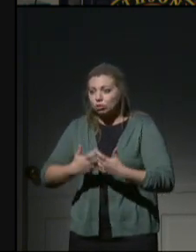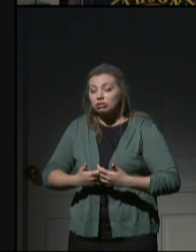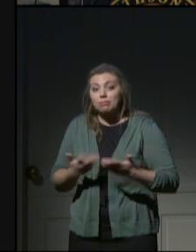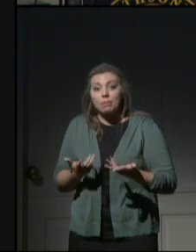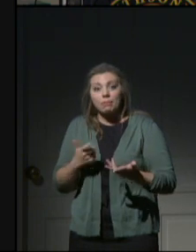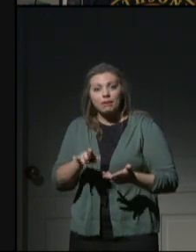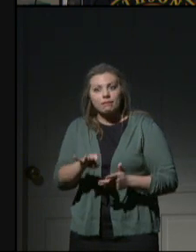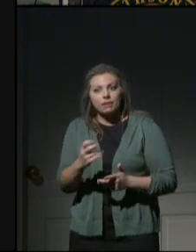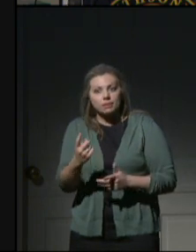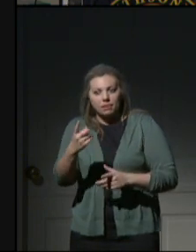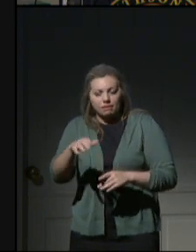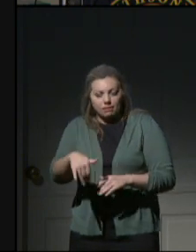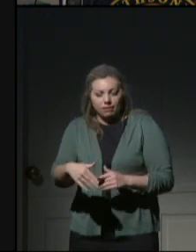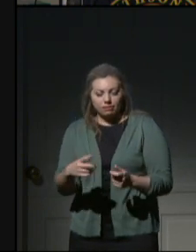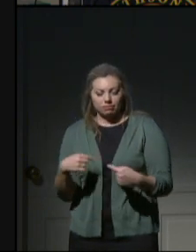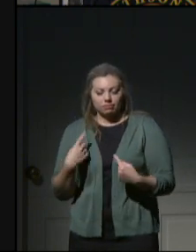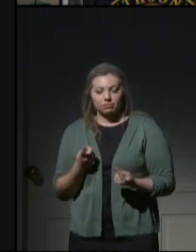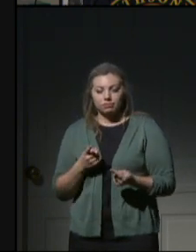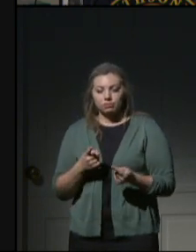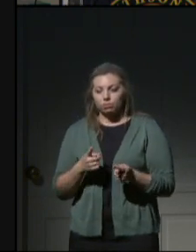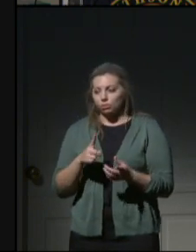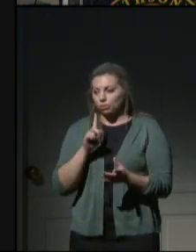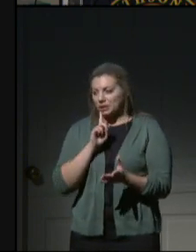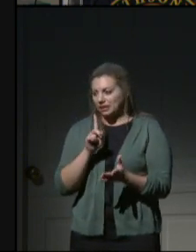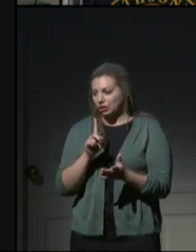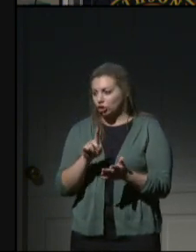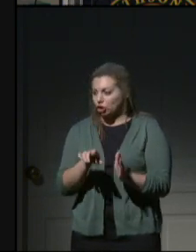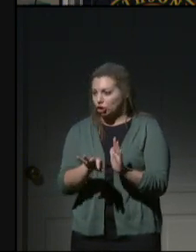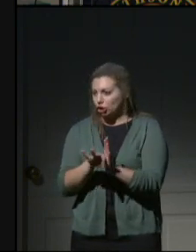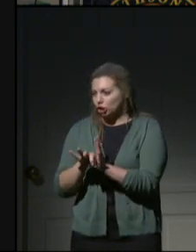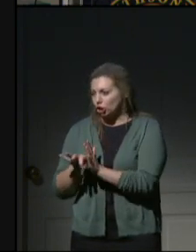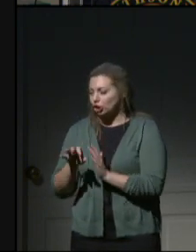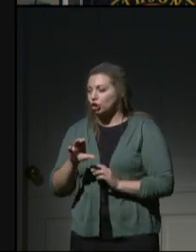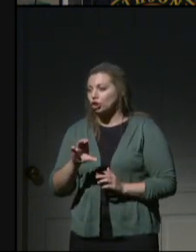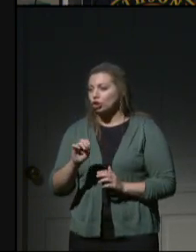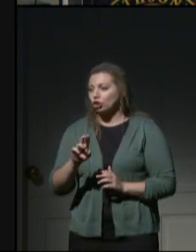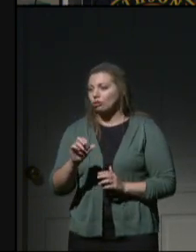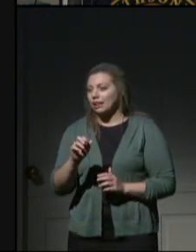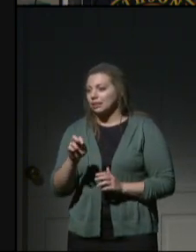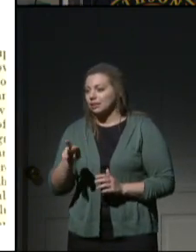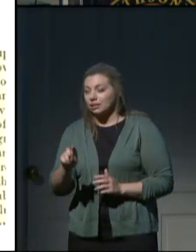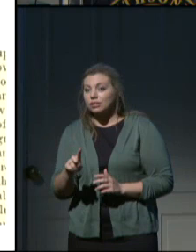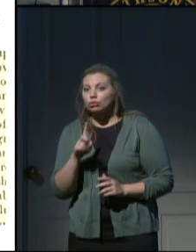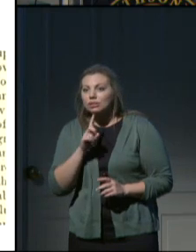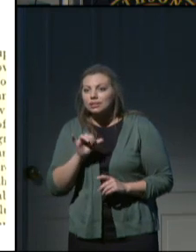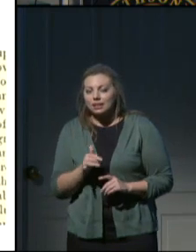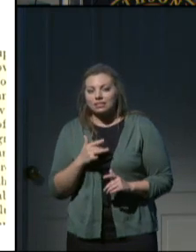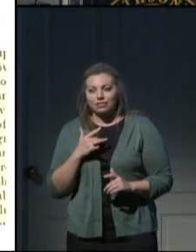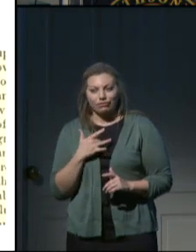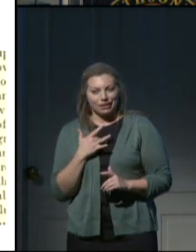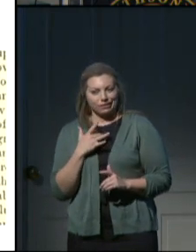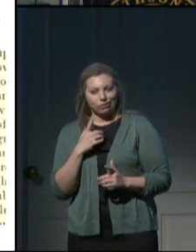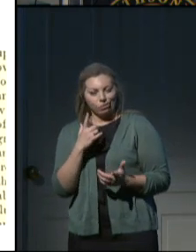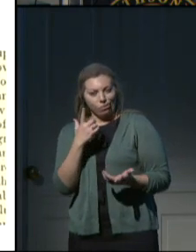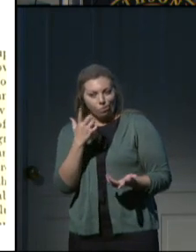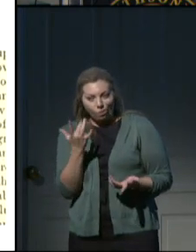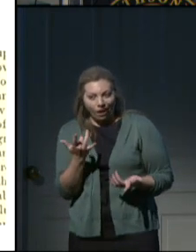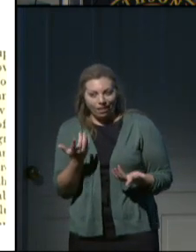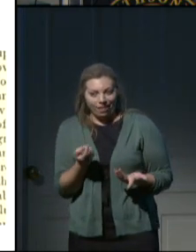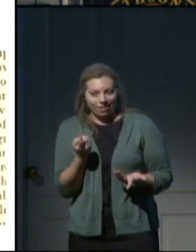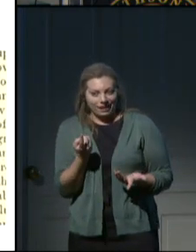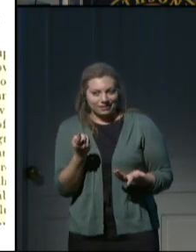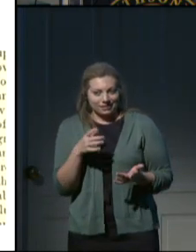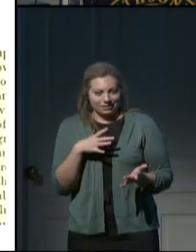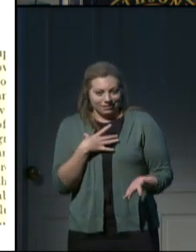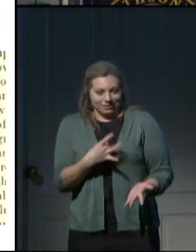already pre-curated. So that's for me the kind of the explorer spirit, why I like these. So one of the first kind